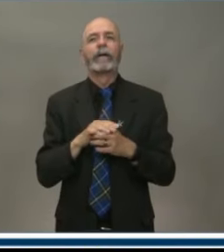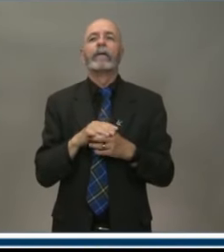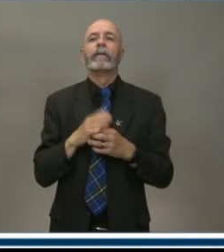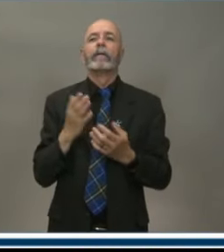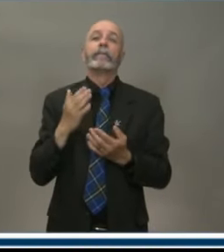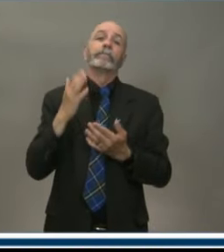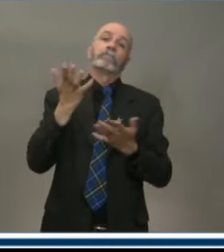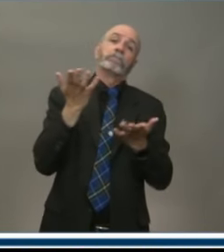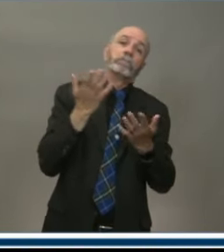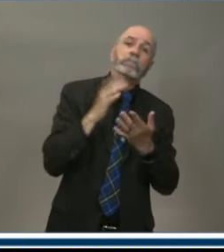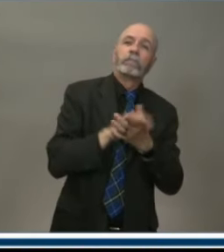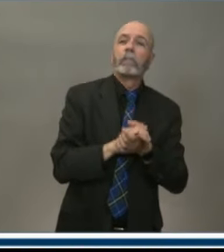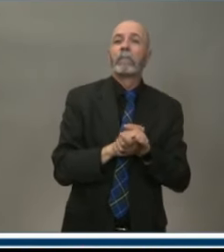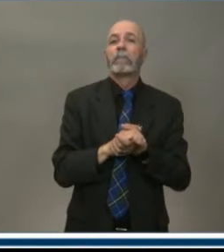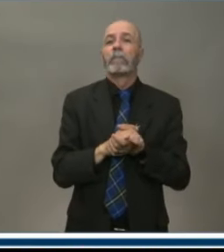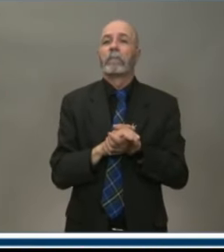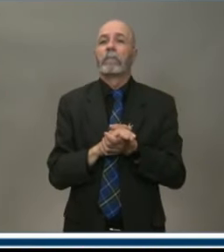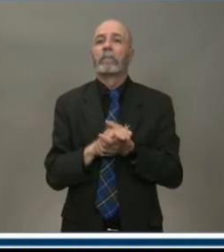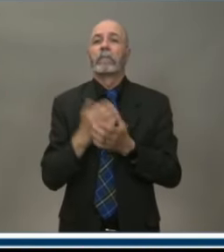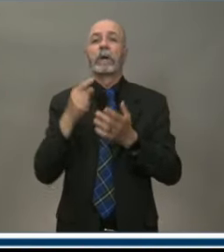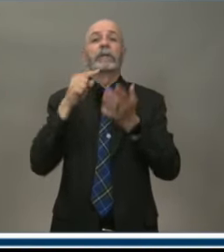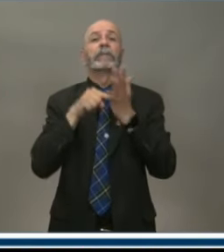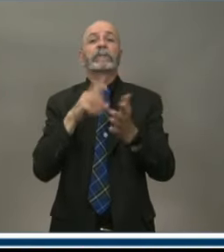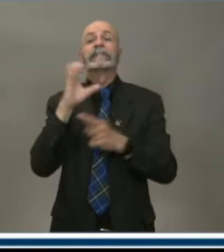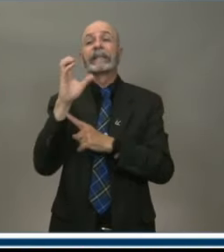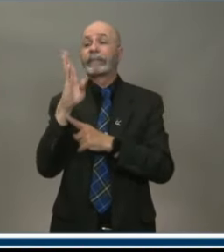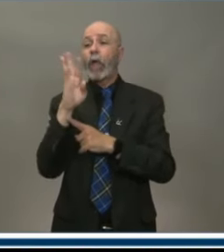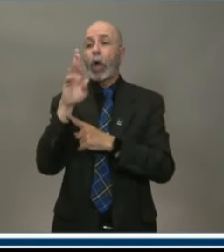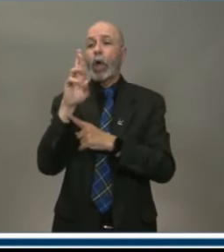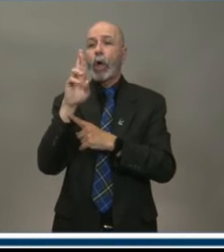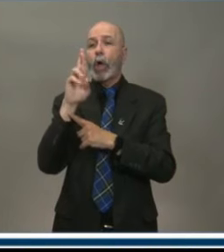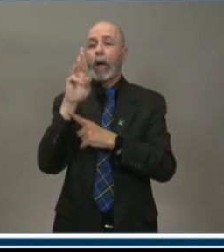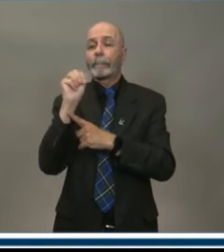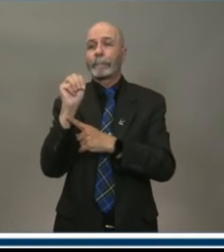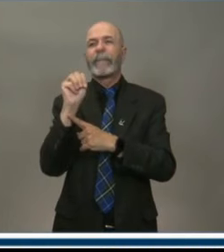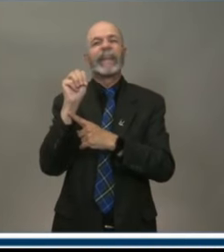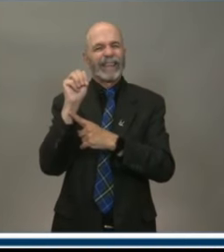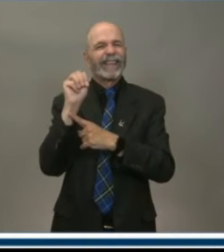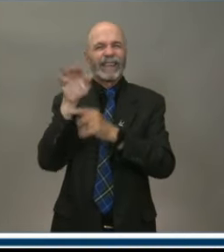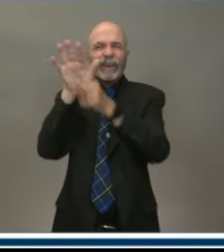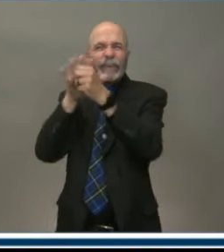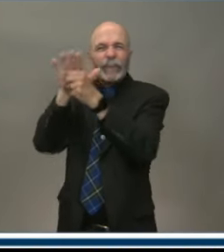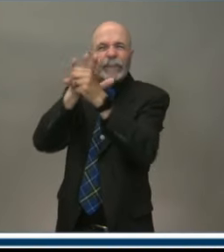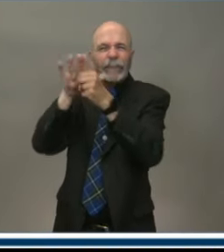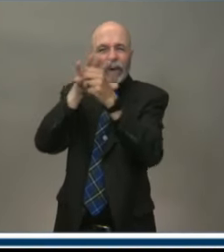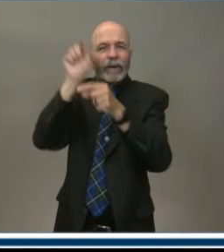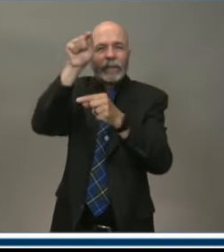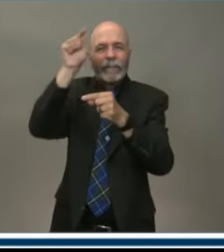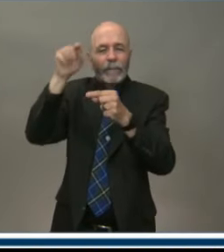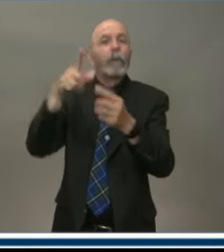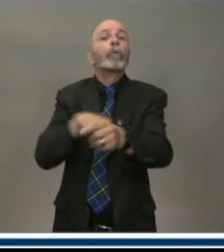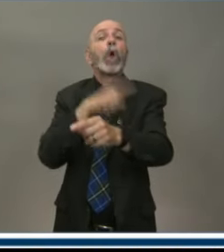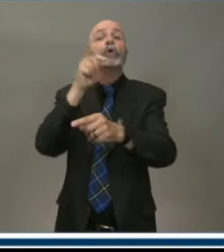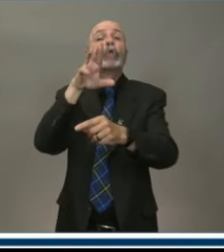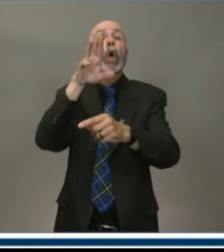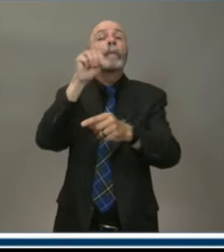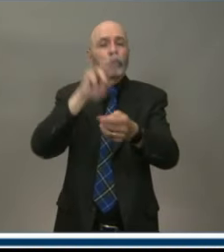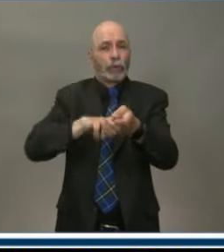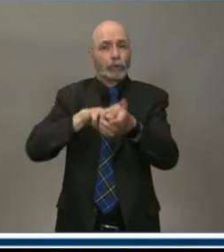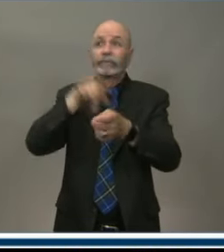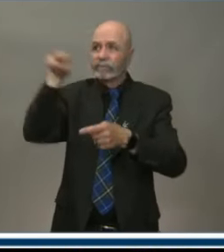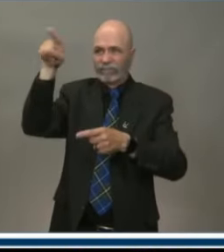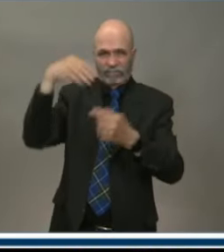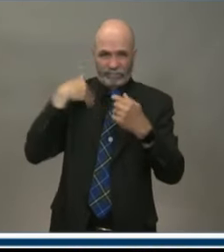industrial Cape Breton, CBRM, and we've had 2 long-term care facilities that have had COVID-19 or been affected